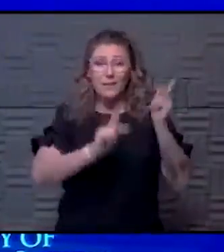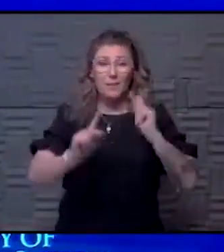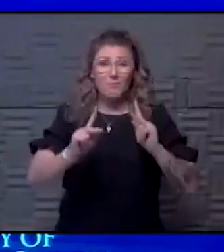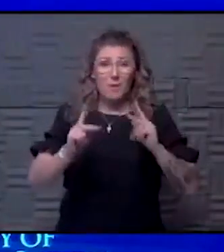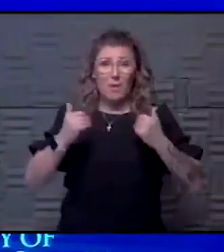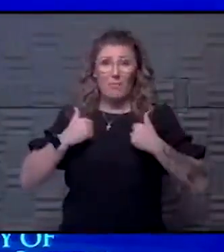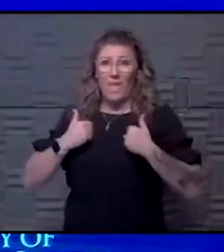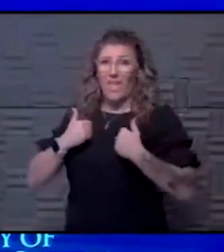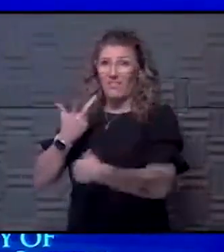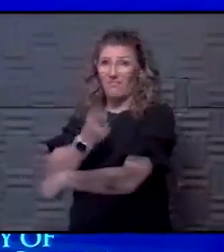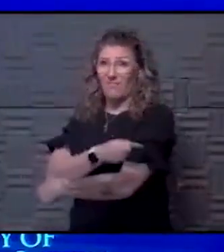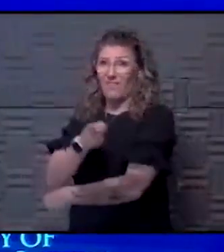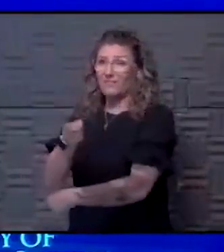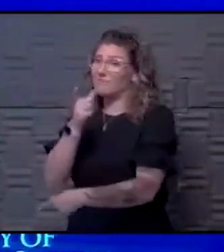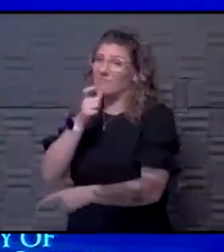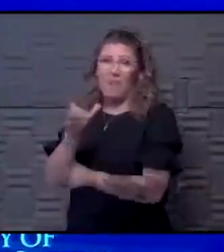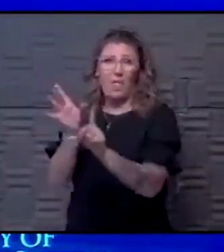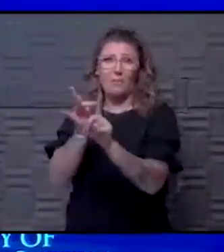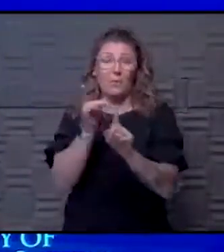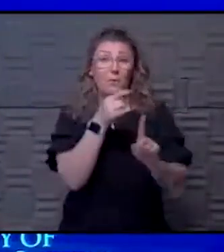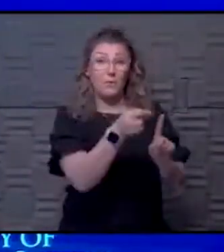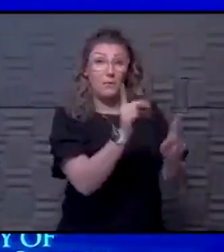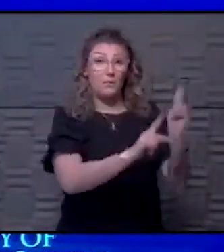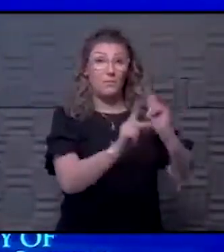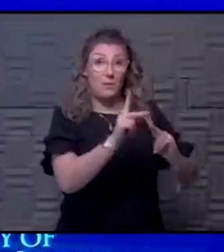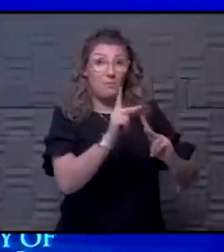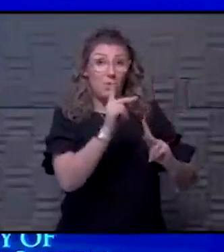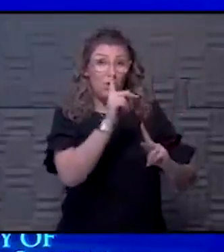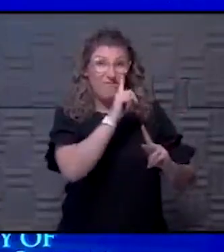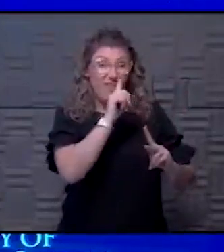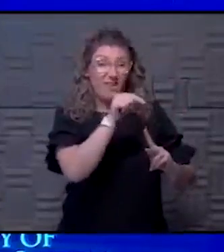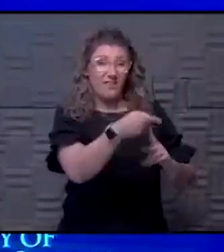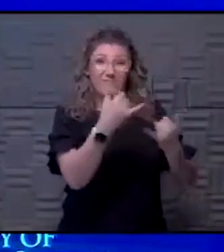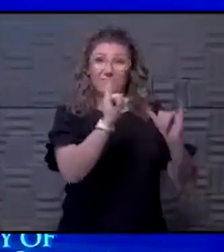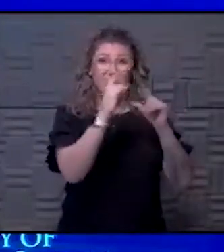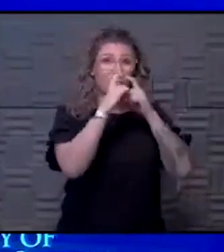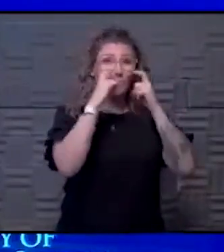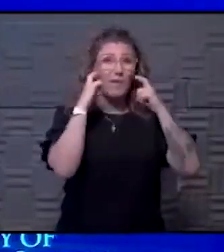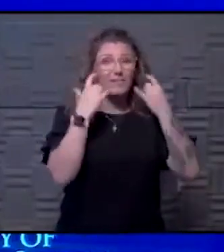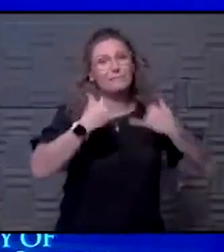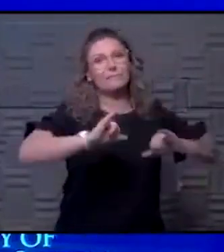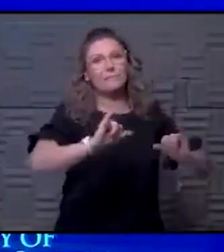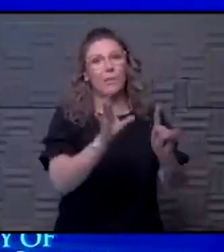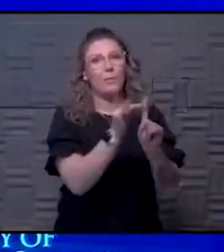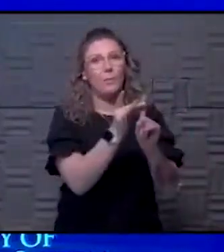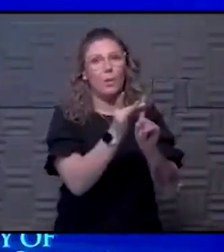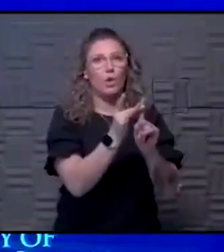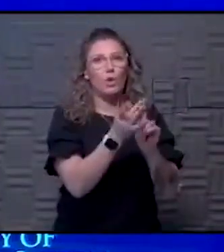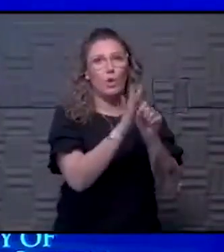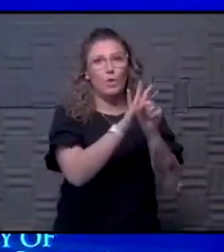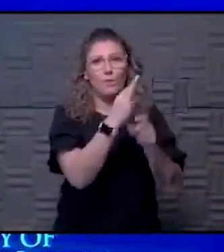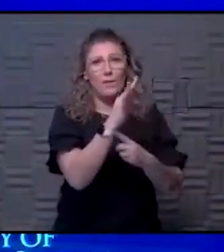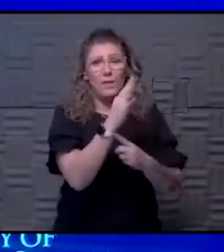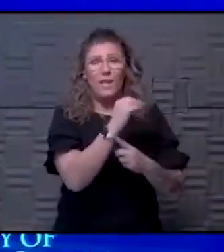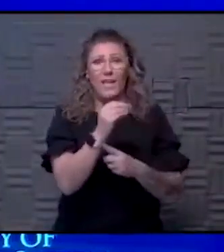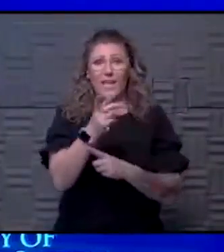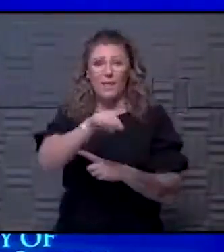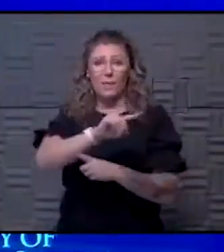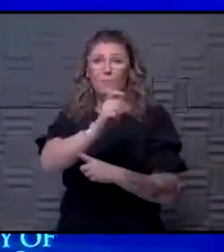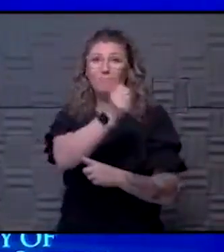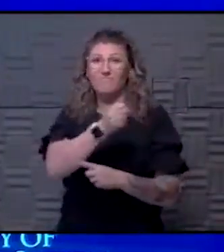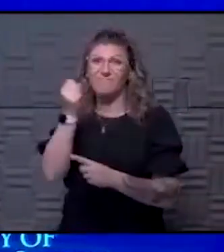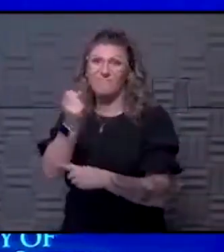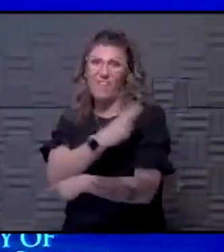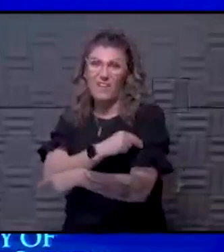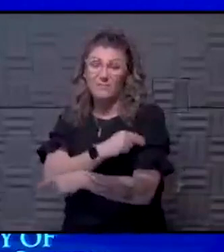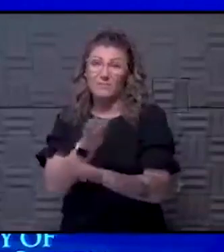vaccine didn't get it. The people who didn't get the vaccine still wearing masks. They still got COVID, and they're the ones who had hospitalization